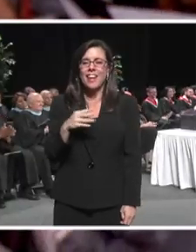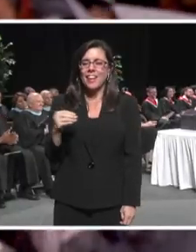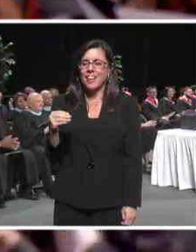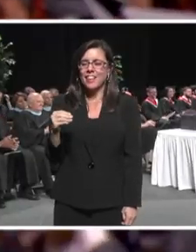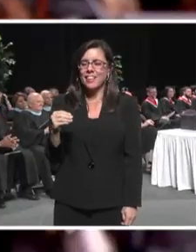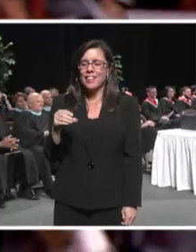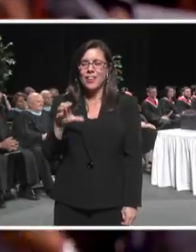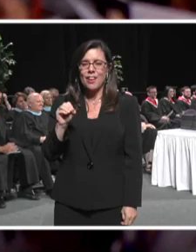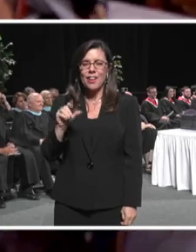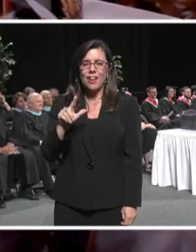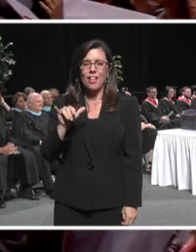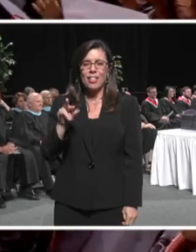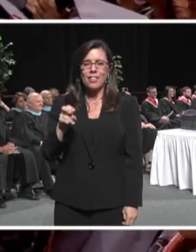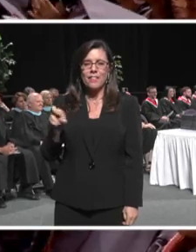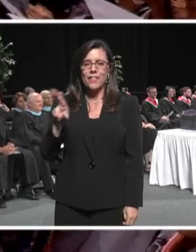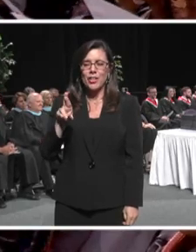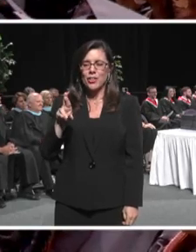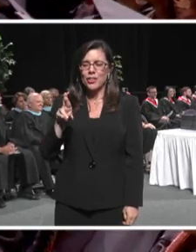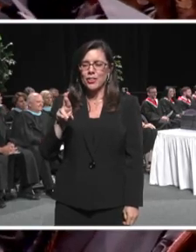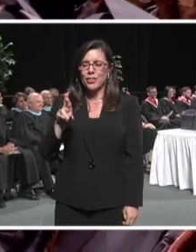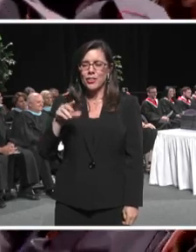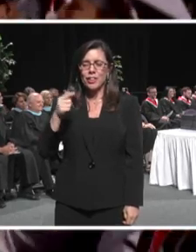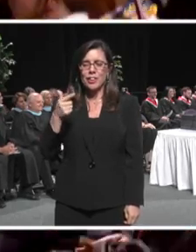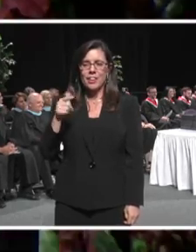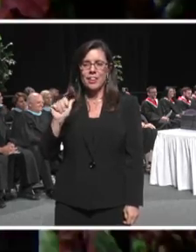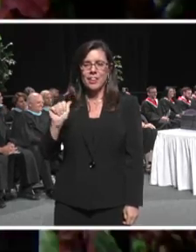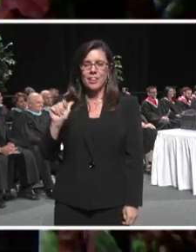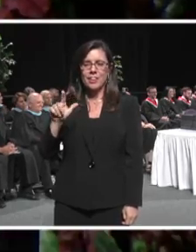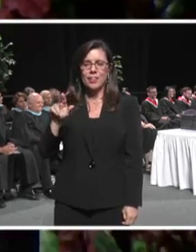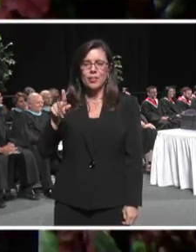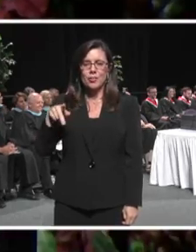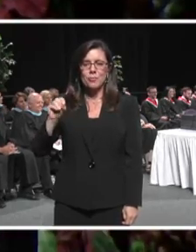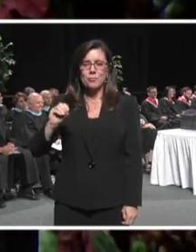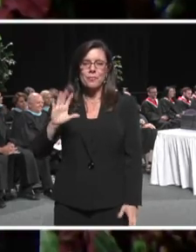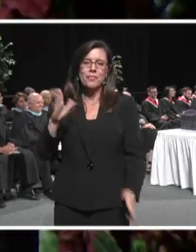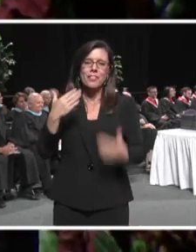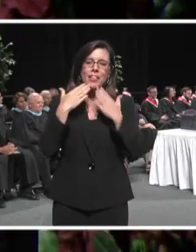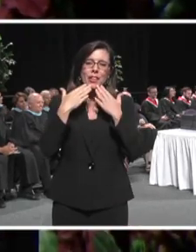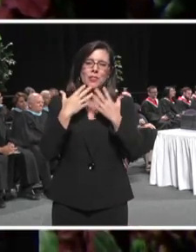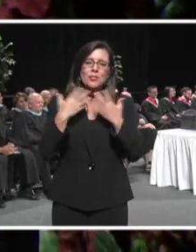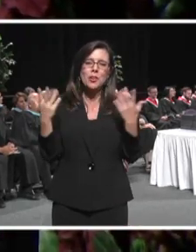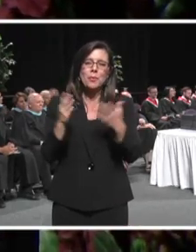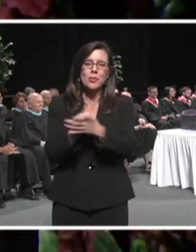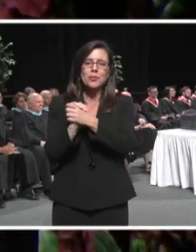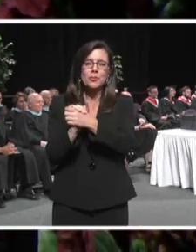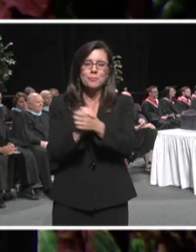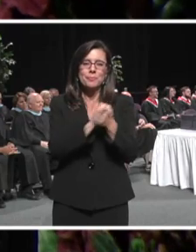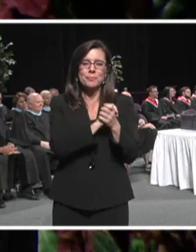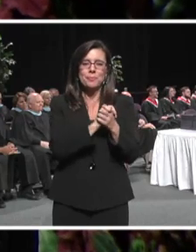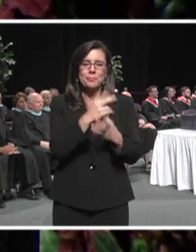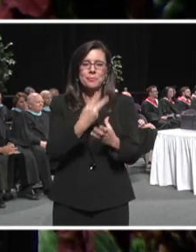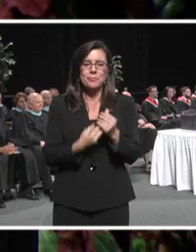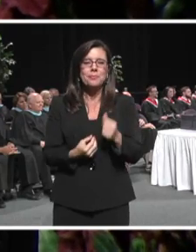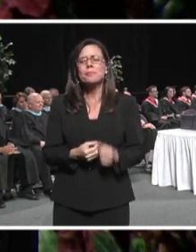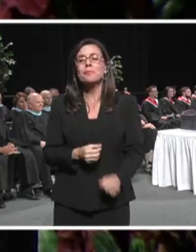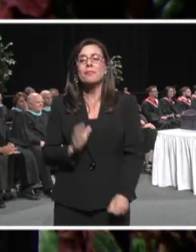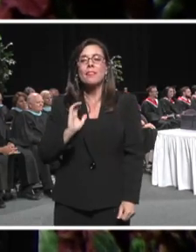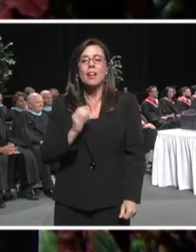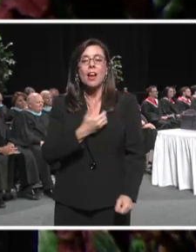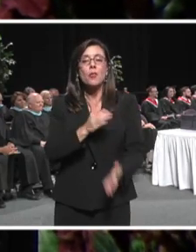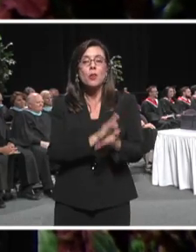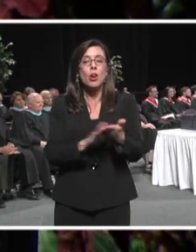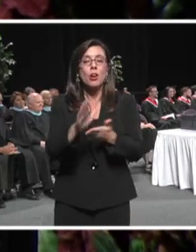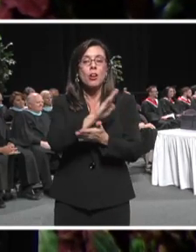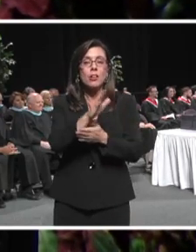Gabriel is the son of Arlene and Oliver Galupo. Thank you so much and congratulations. Our college